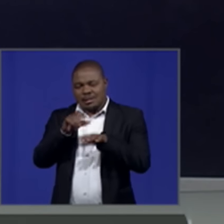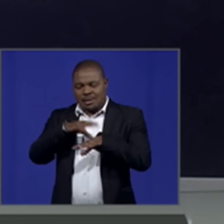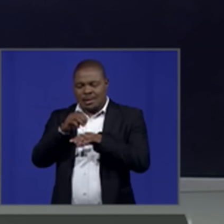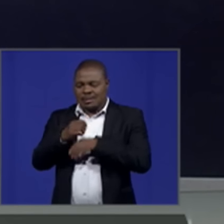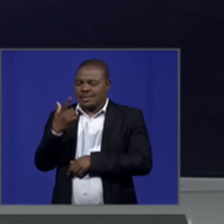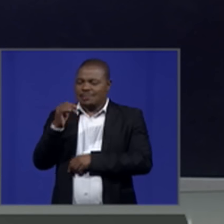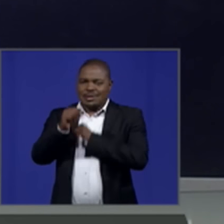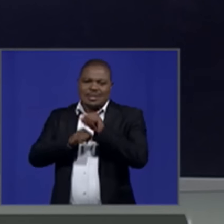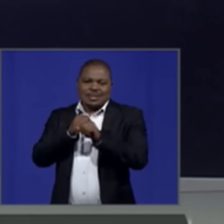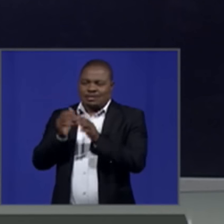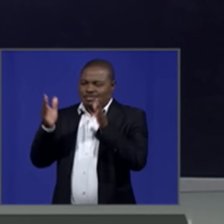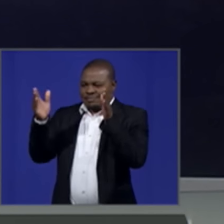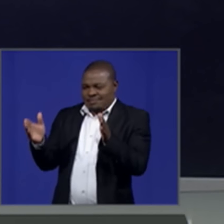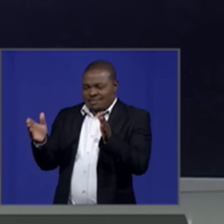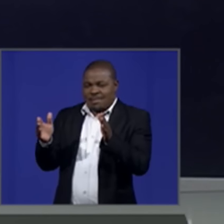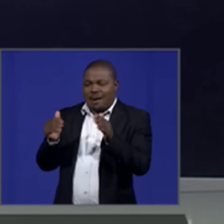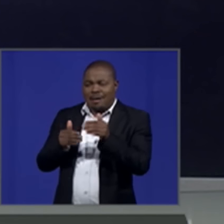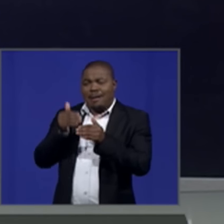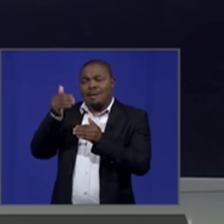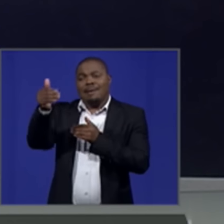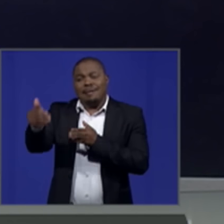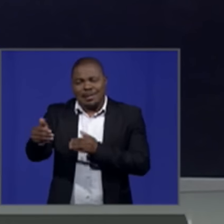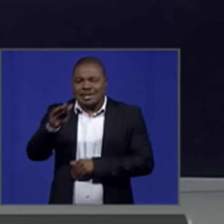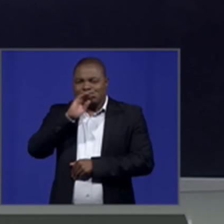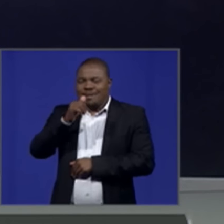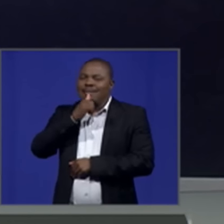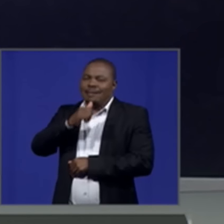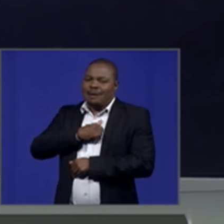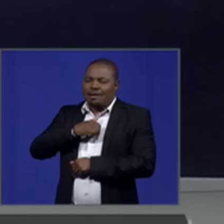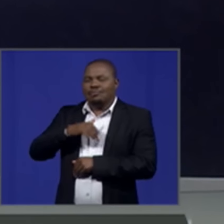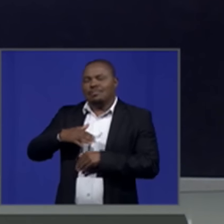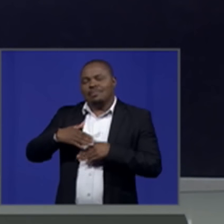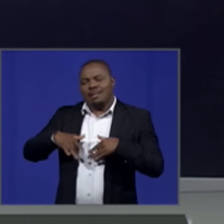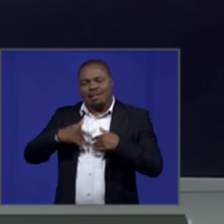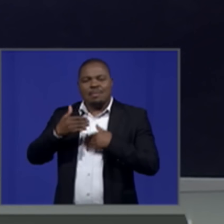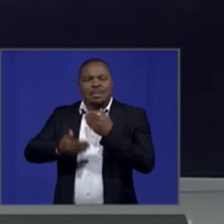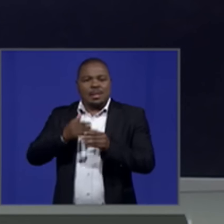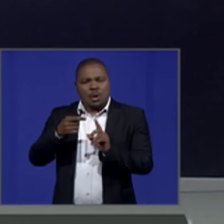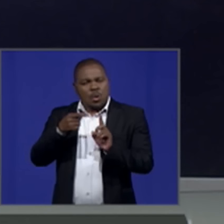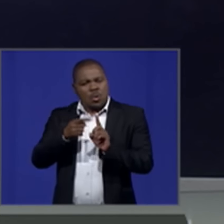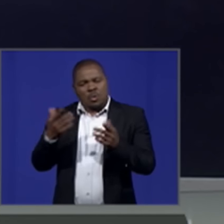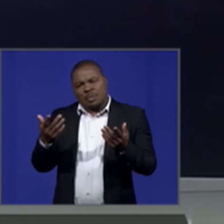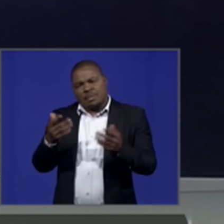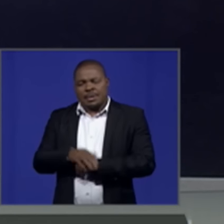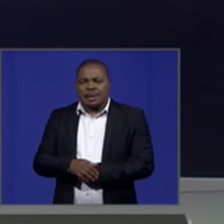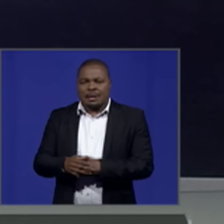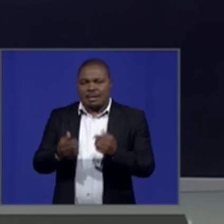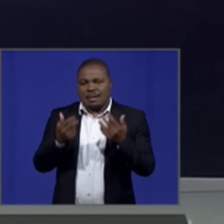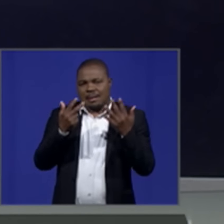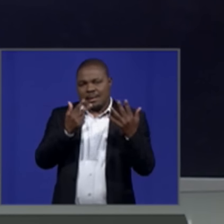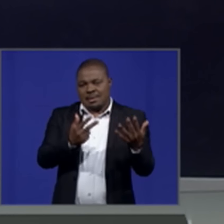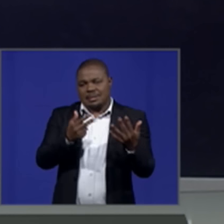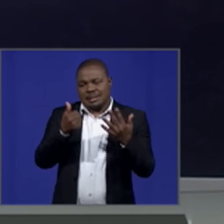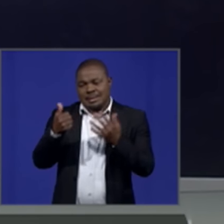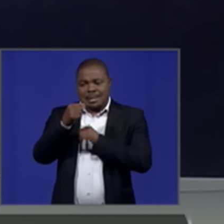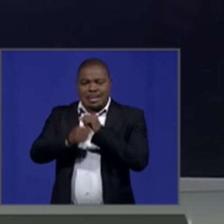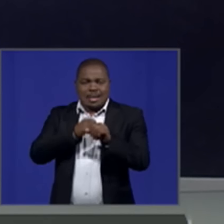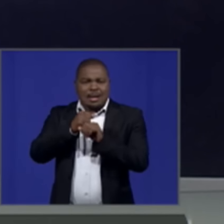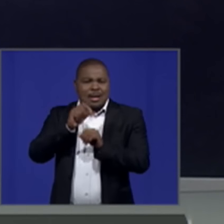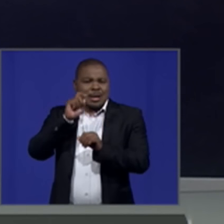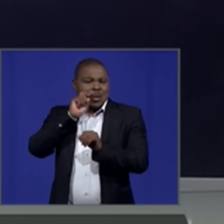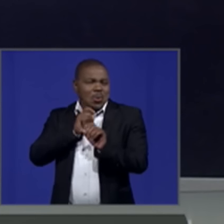mora moo se le ke ka lehlohonolo fela, mme yena o phetse dilemo tse